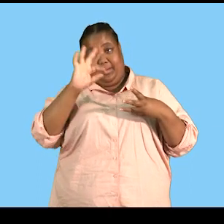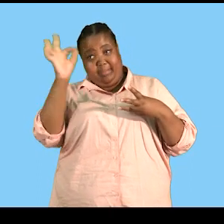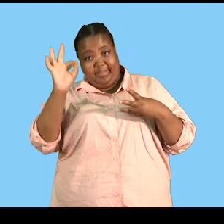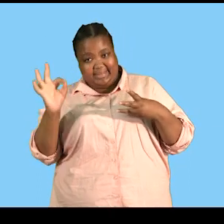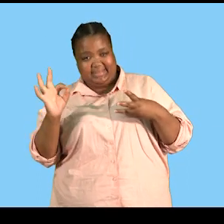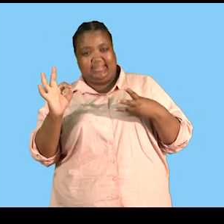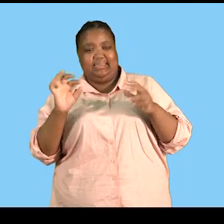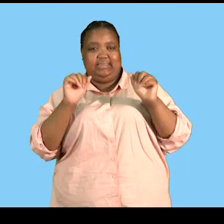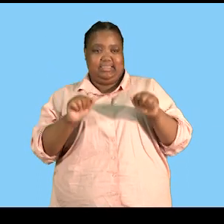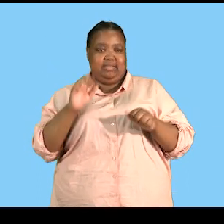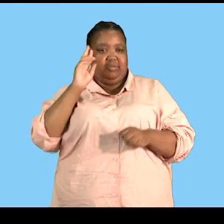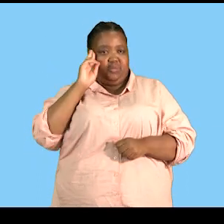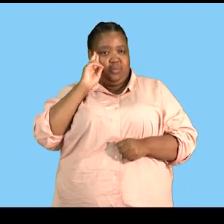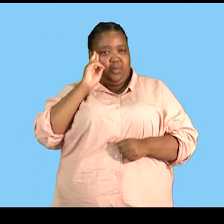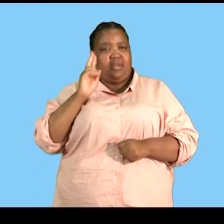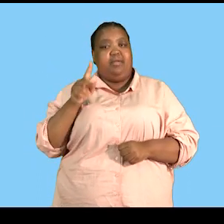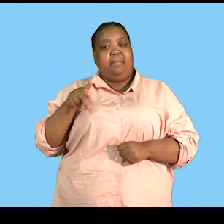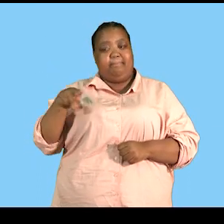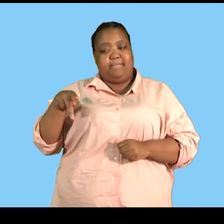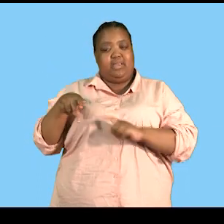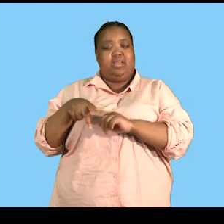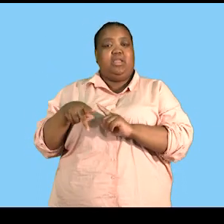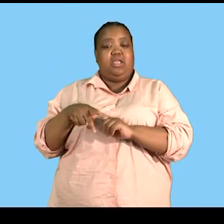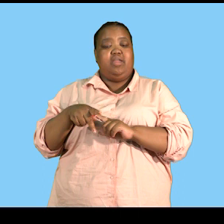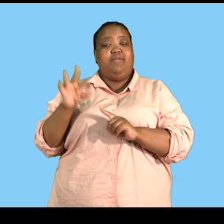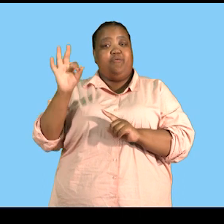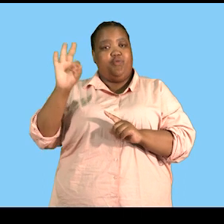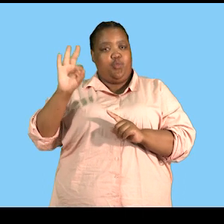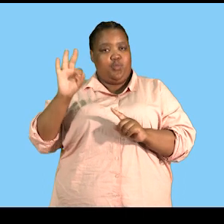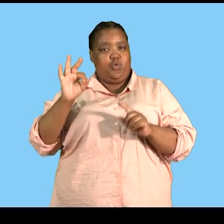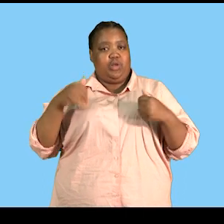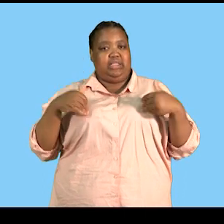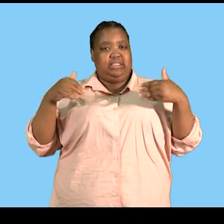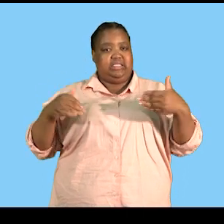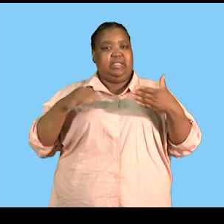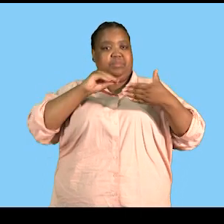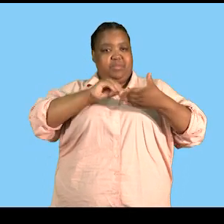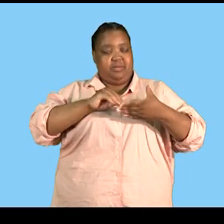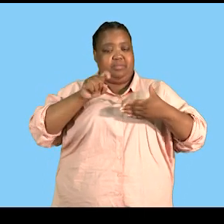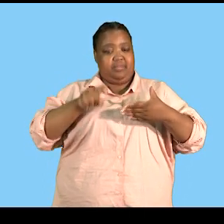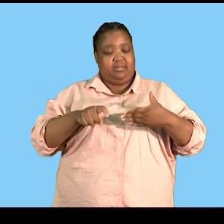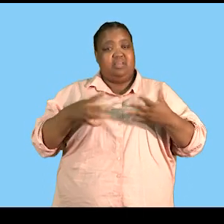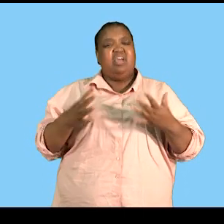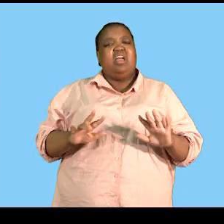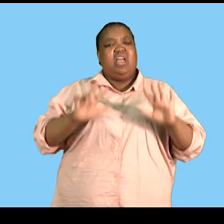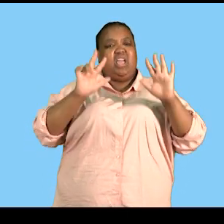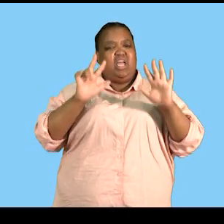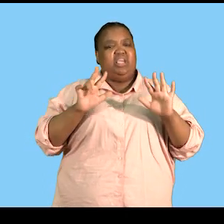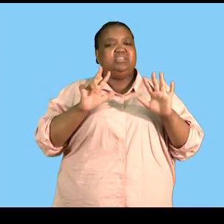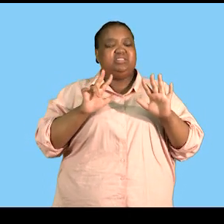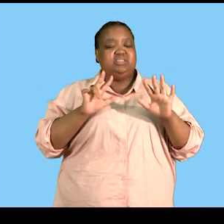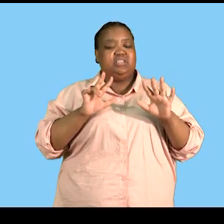as a percentage. Now remember, we always start with our formula. There is